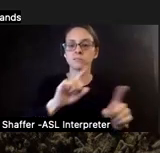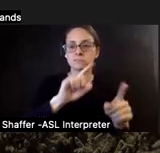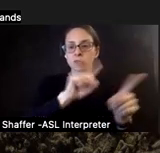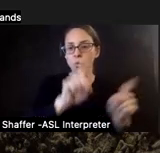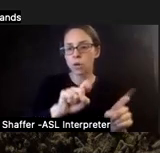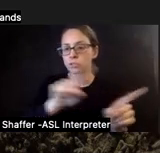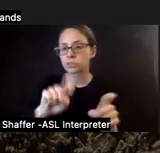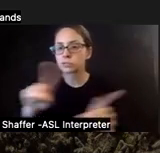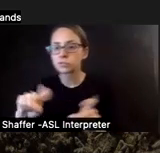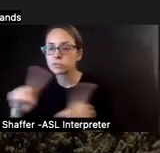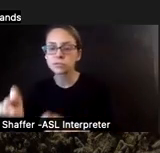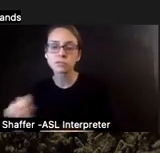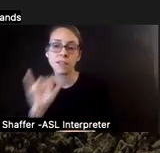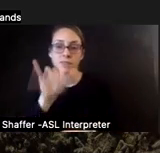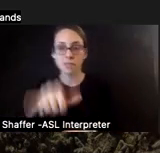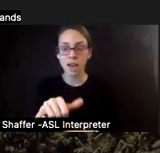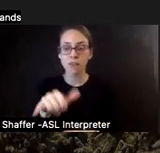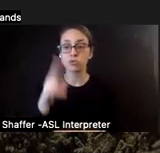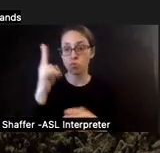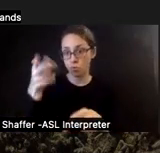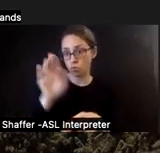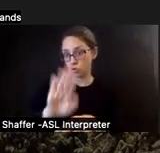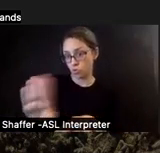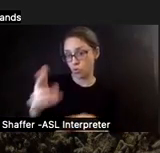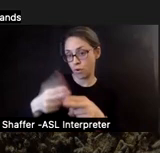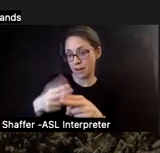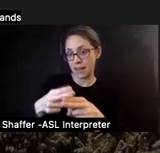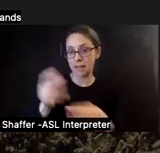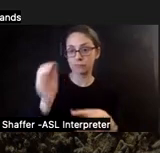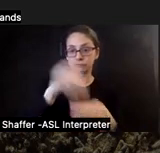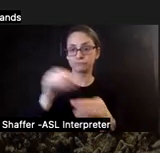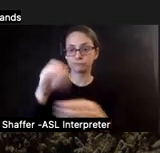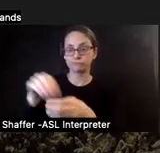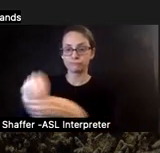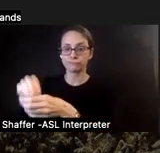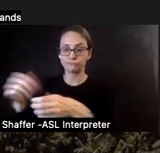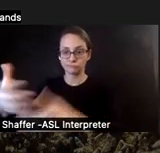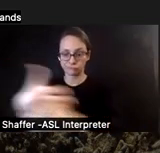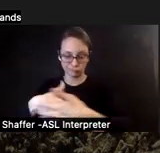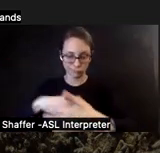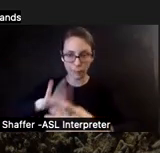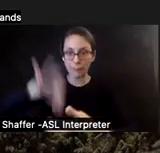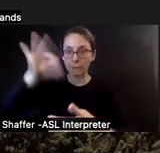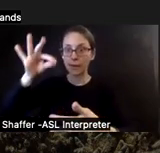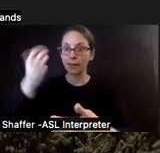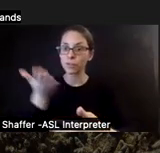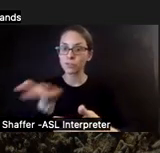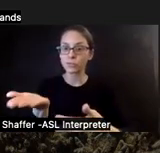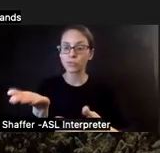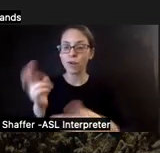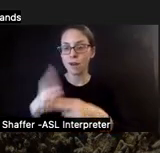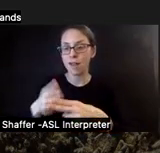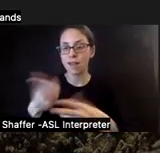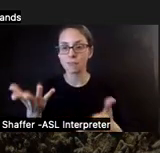a raffle to win some gift certificates. So please fill out the